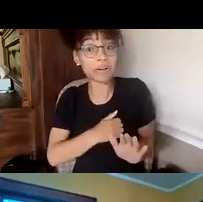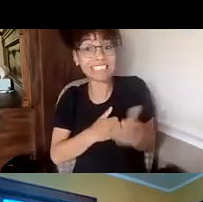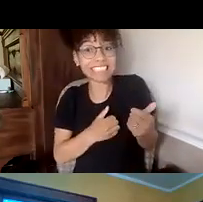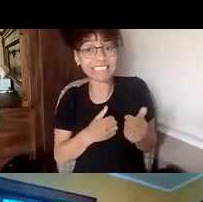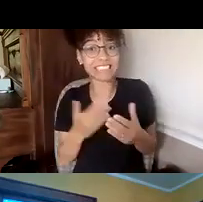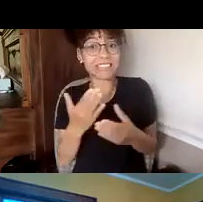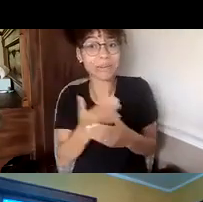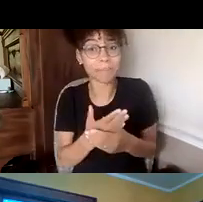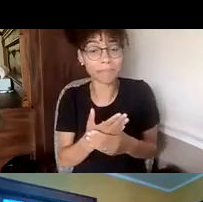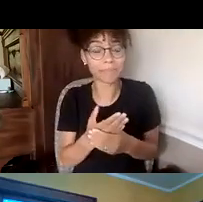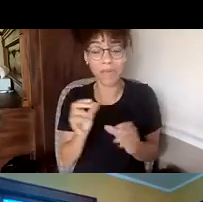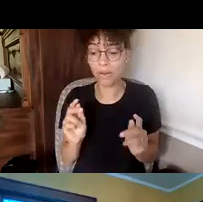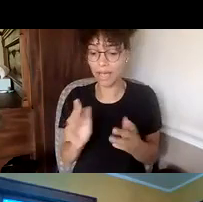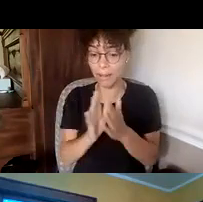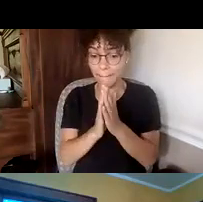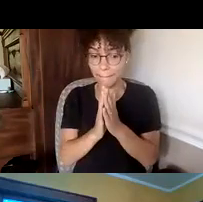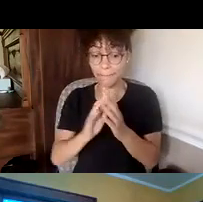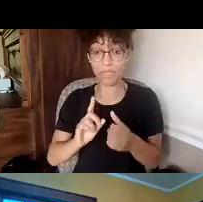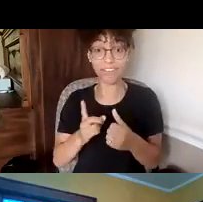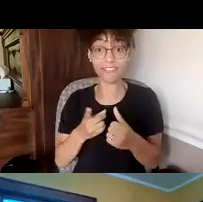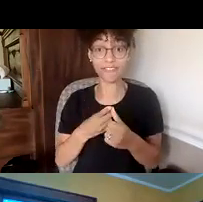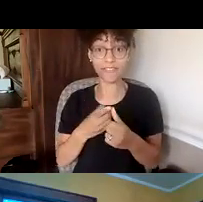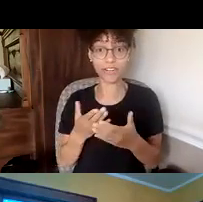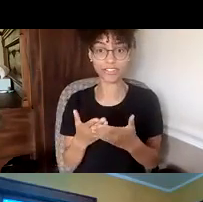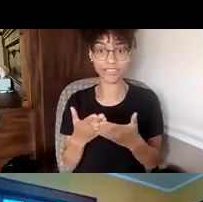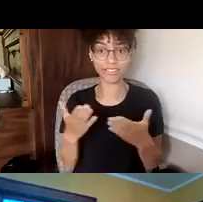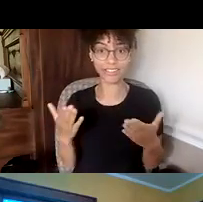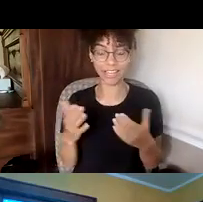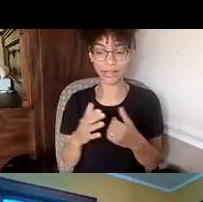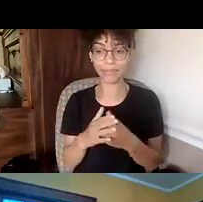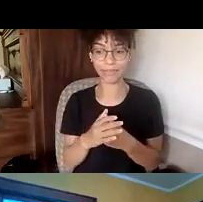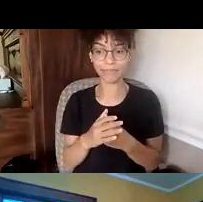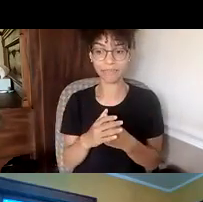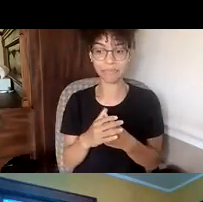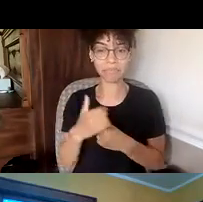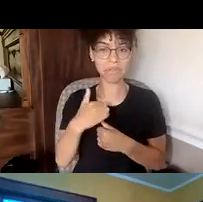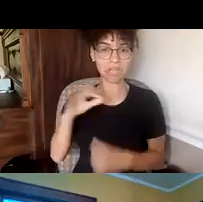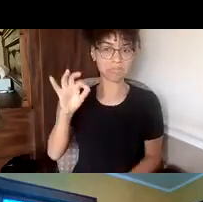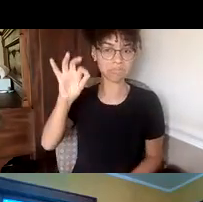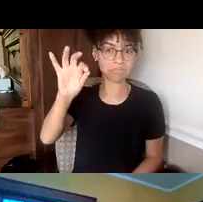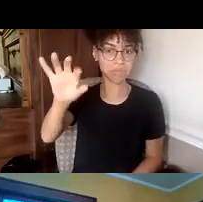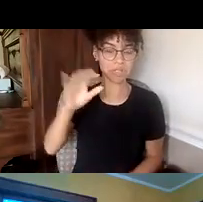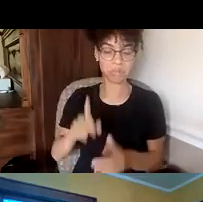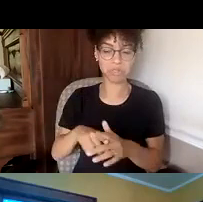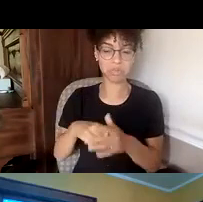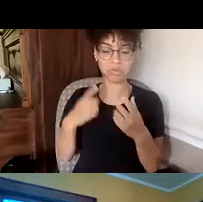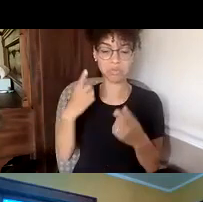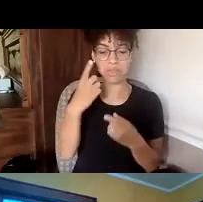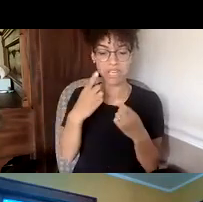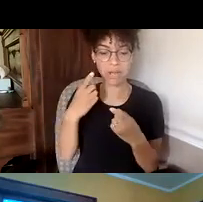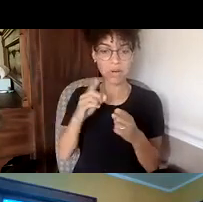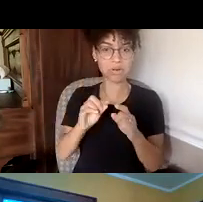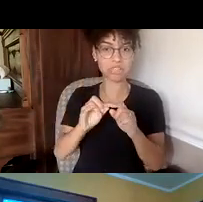I guess the first thing that one would try to do when thinking about diversity is just to